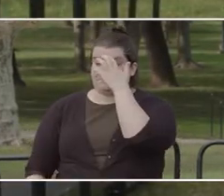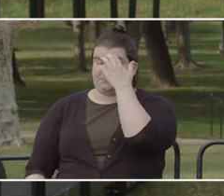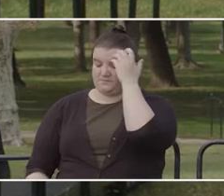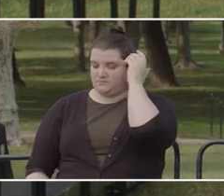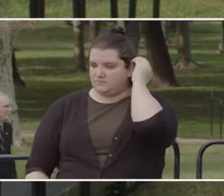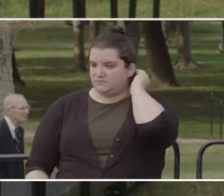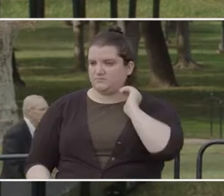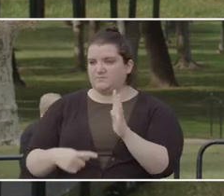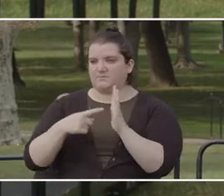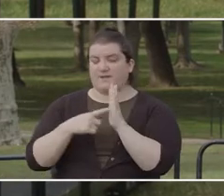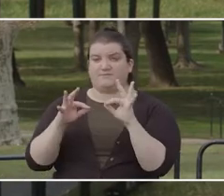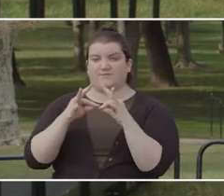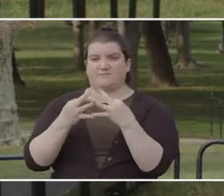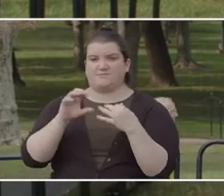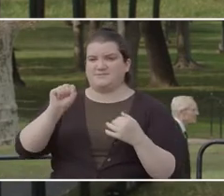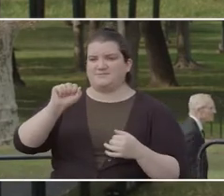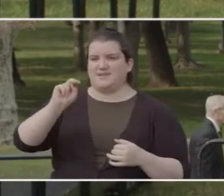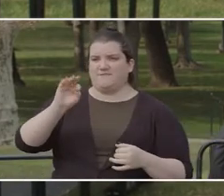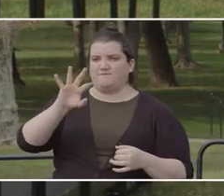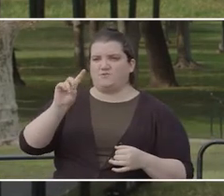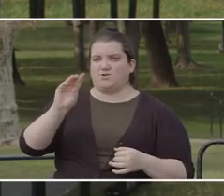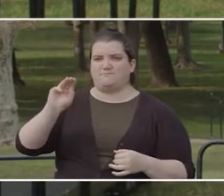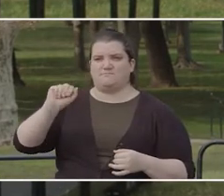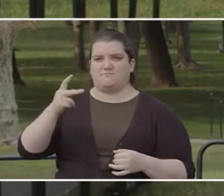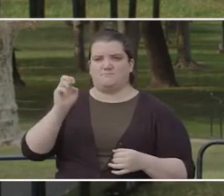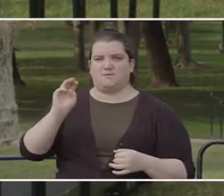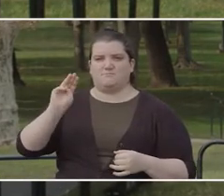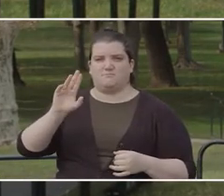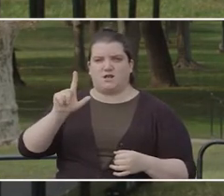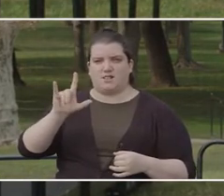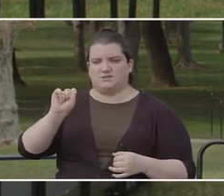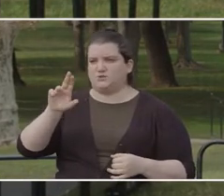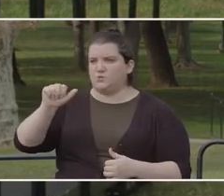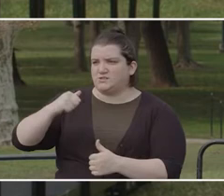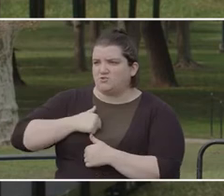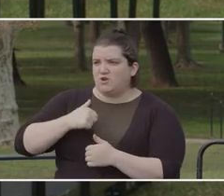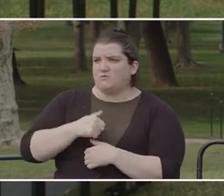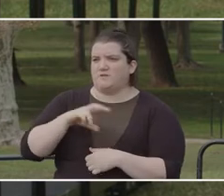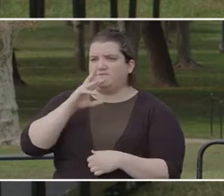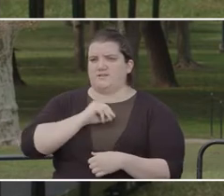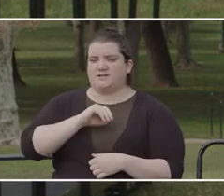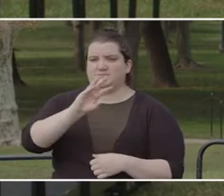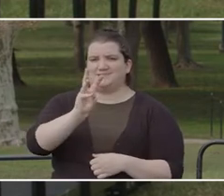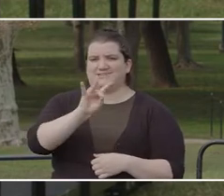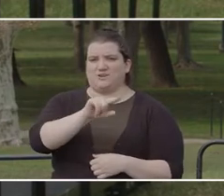On behalf of the family of Sanford Maple Mullis, United States Army, Vietnam, 1968